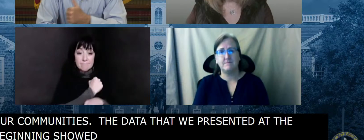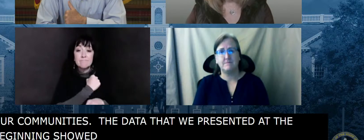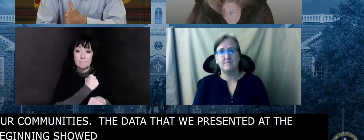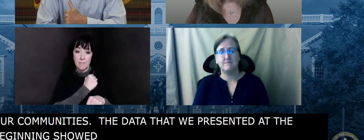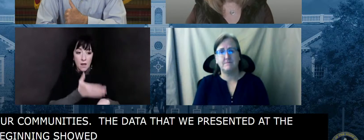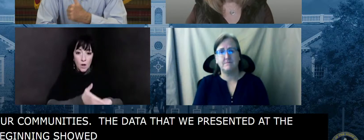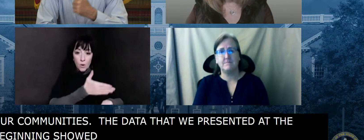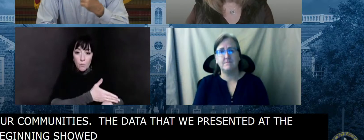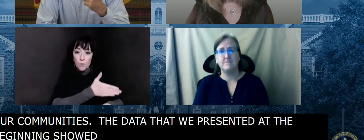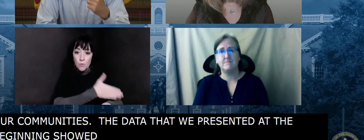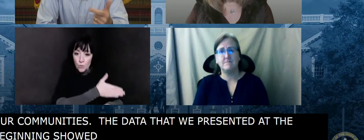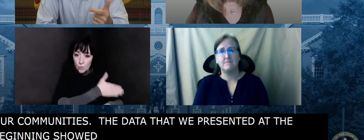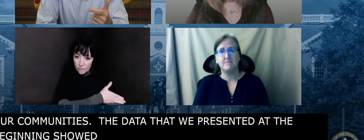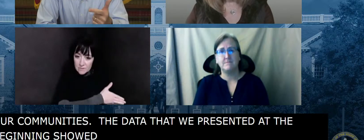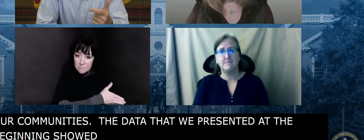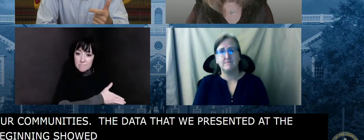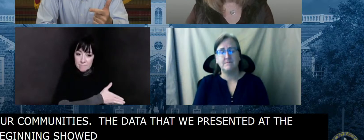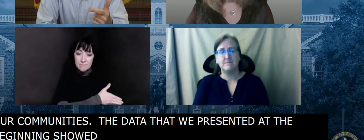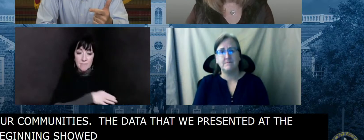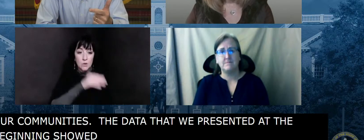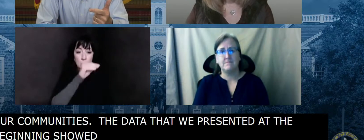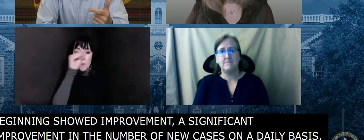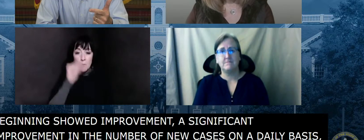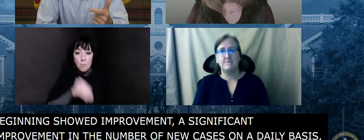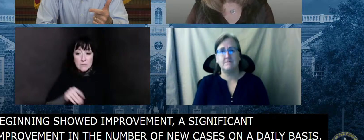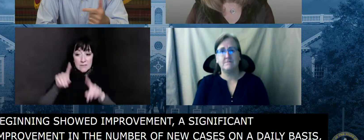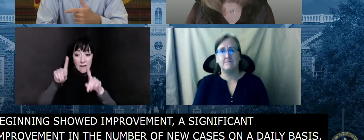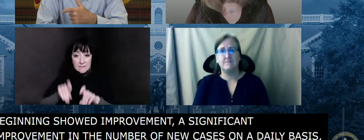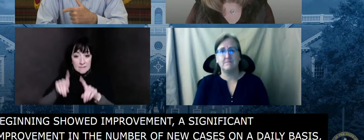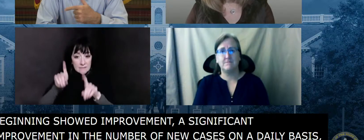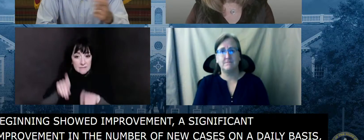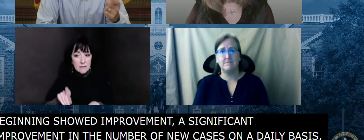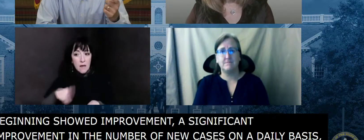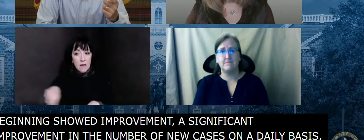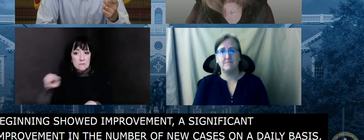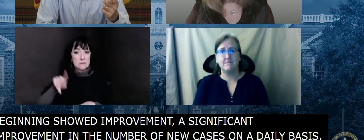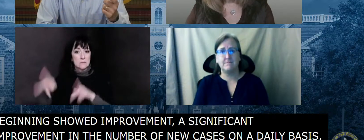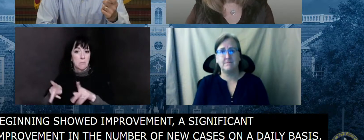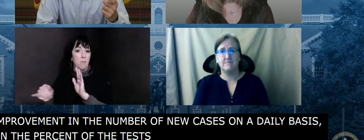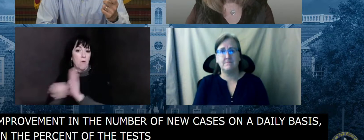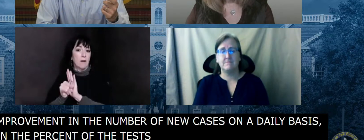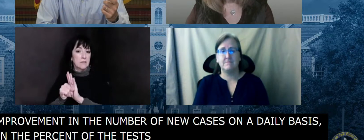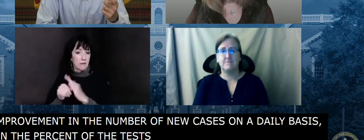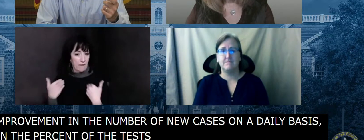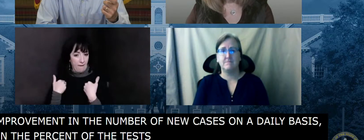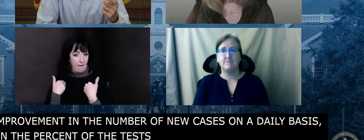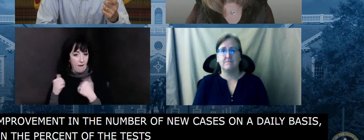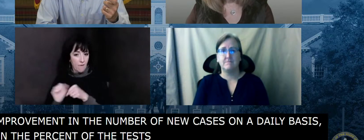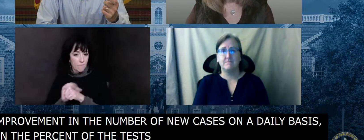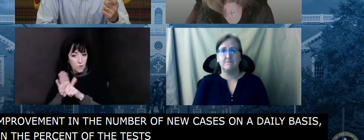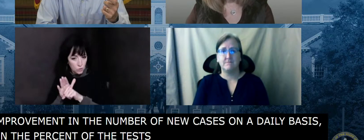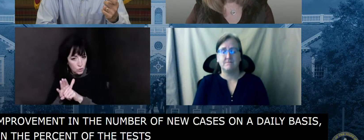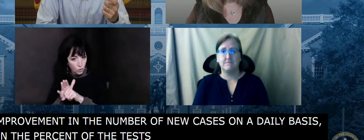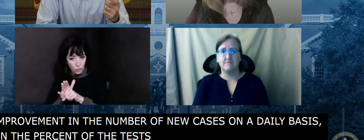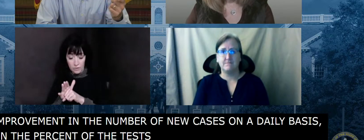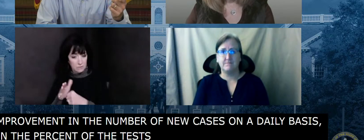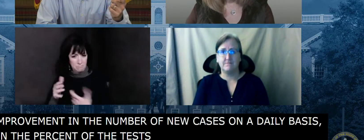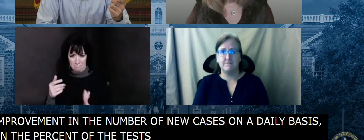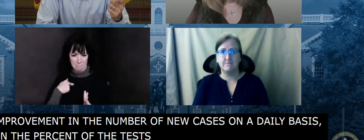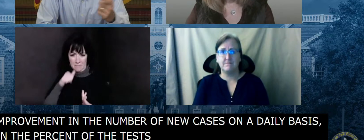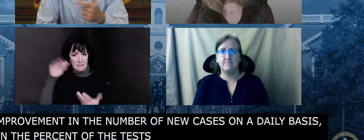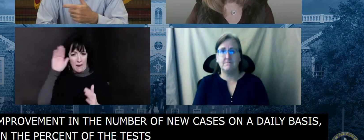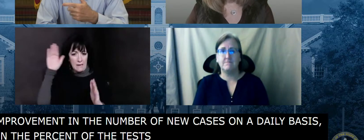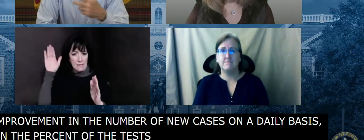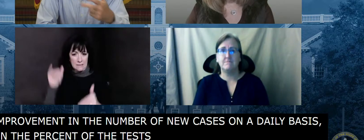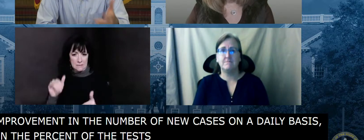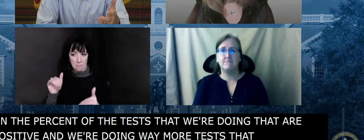daily basis, on the percent of the tests that we're doing that are positive, and we're doing way more tests than I ever thought we would be able to